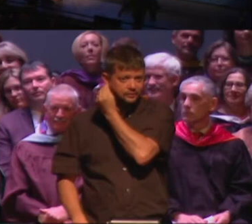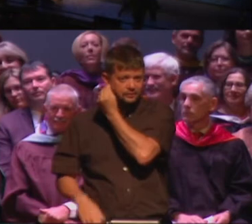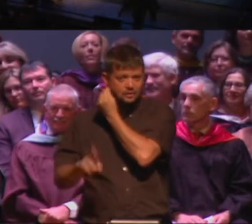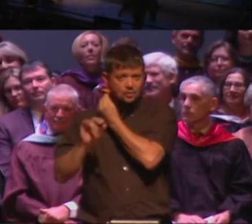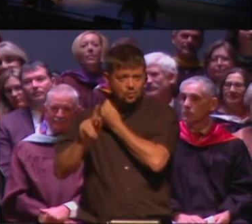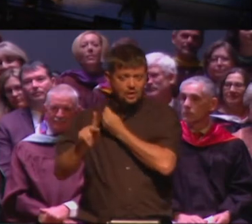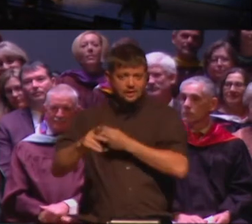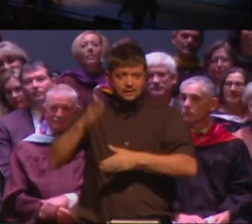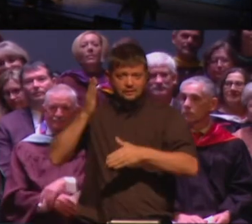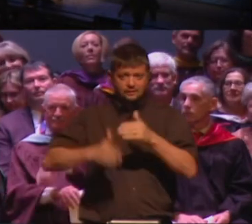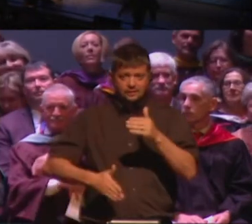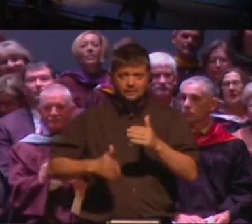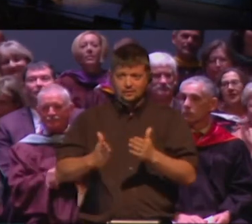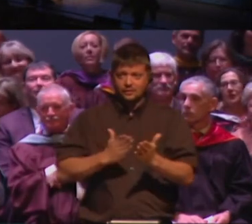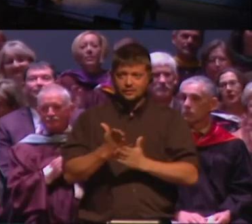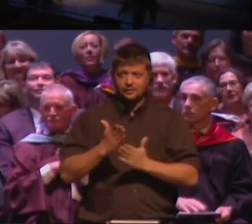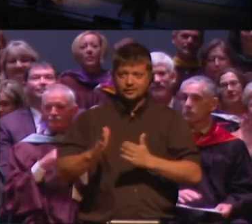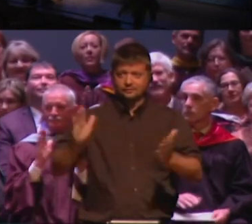degree completers.